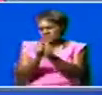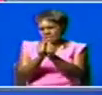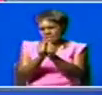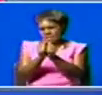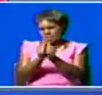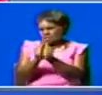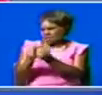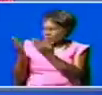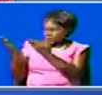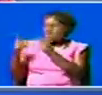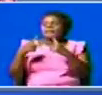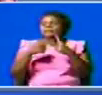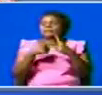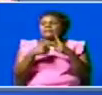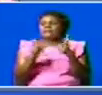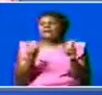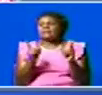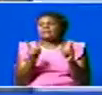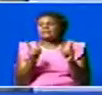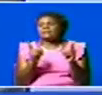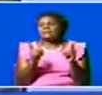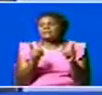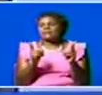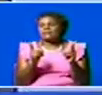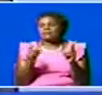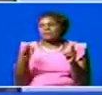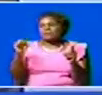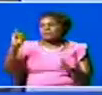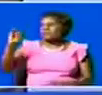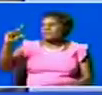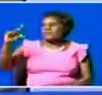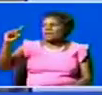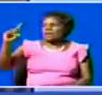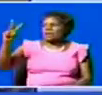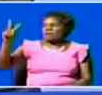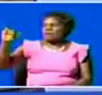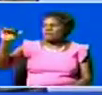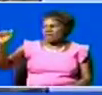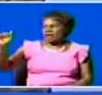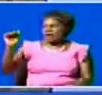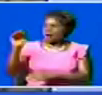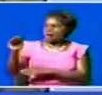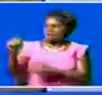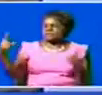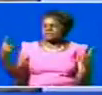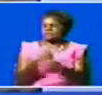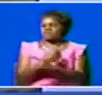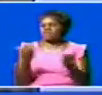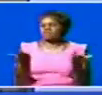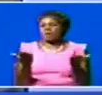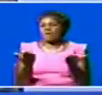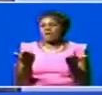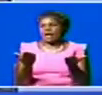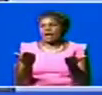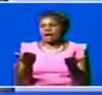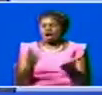tonight. So let me begin with Cynthia. So one might ask, what differently does